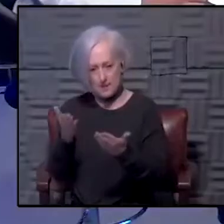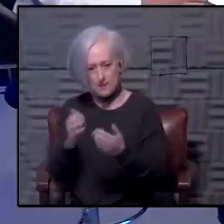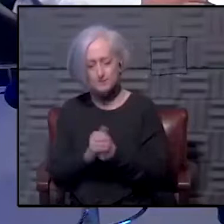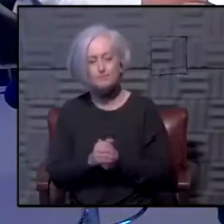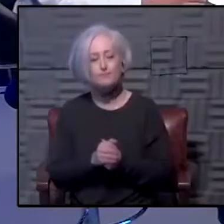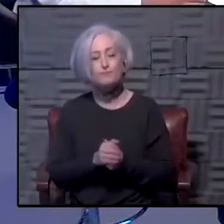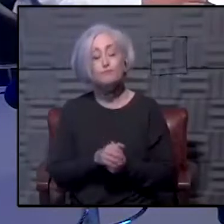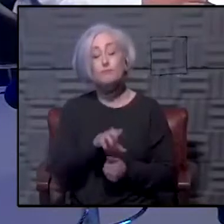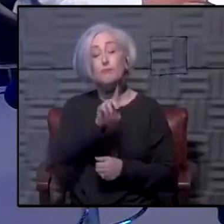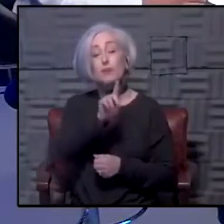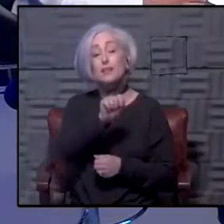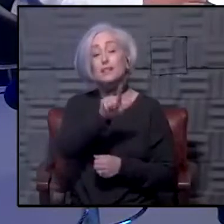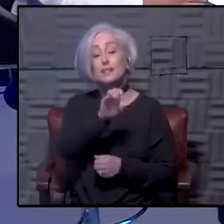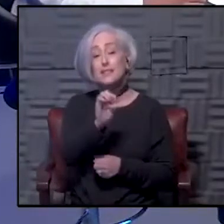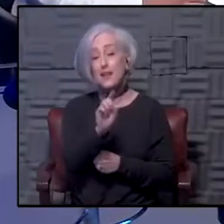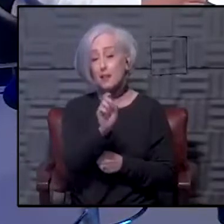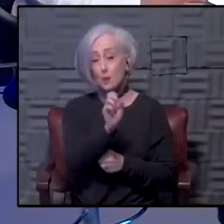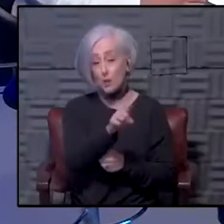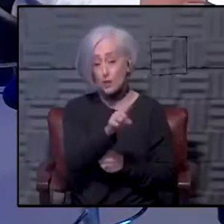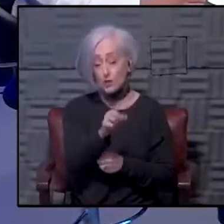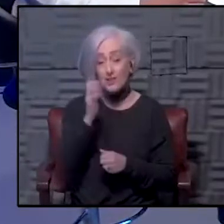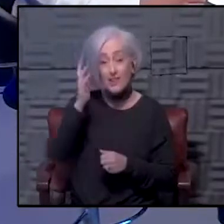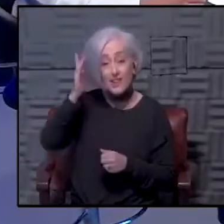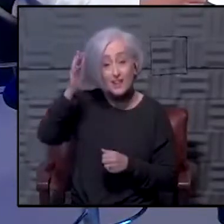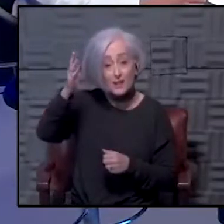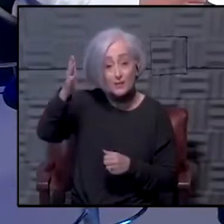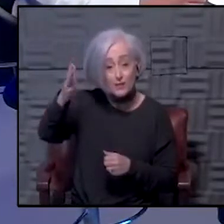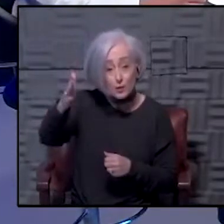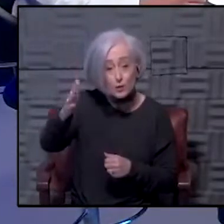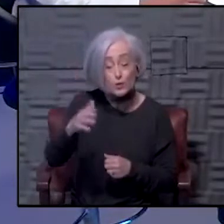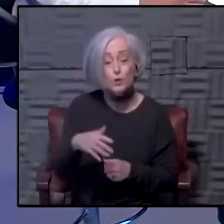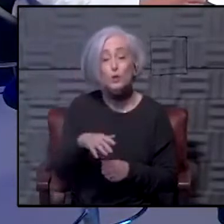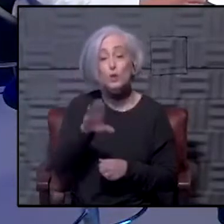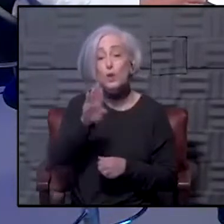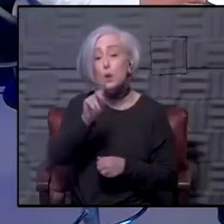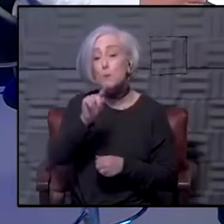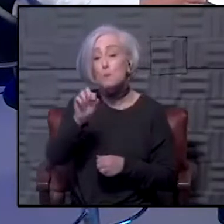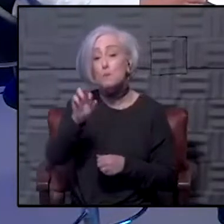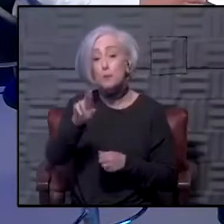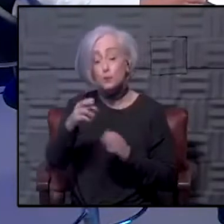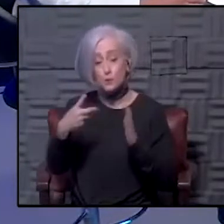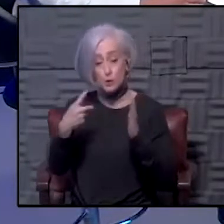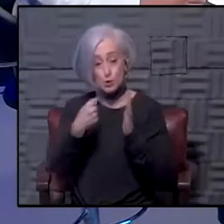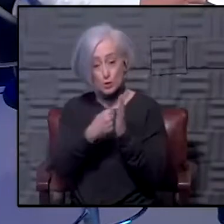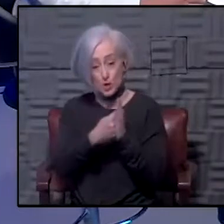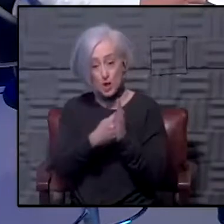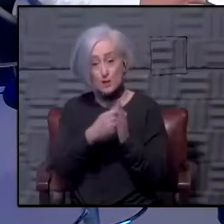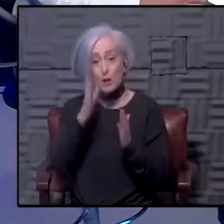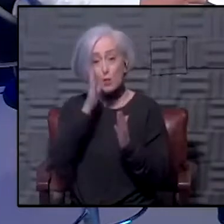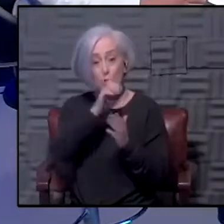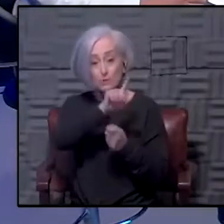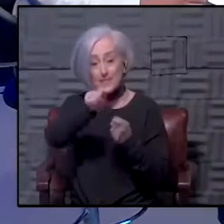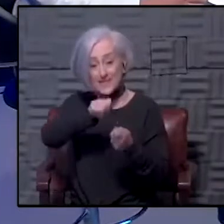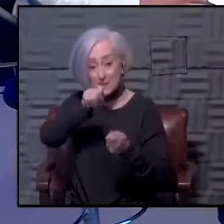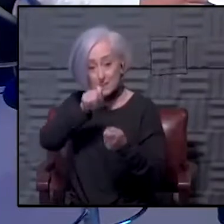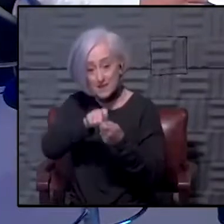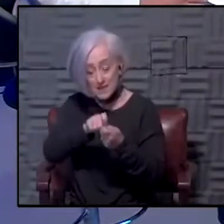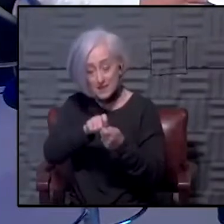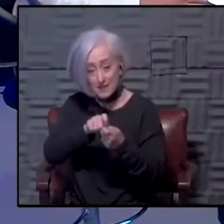has a question. In future years, will the boosters be specific to the vaccine we originally received? Can you look in your crystal ball and